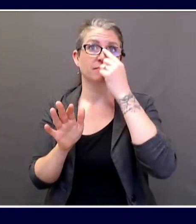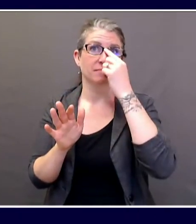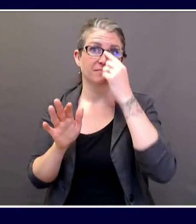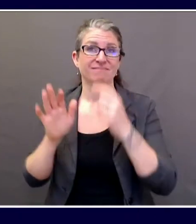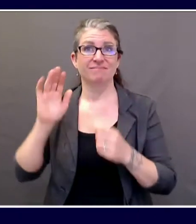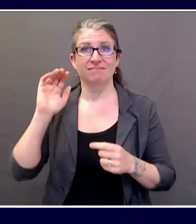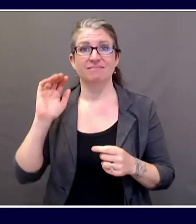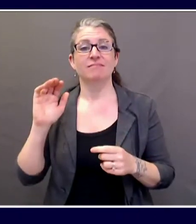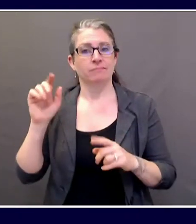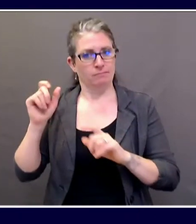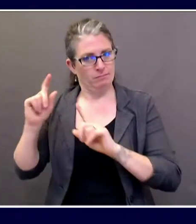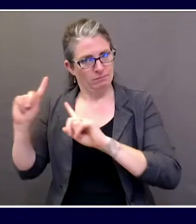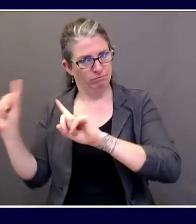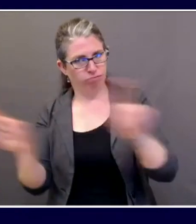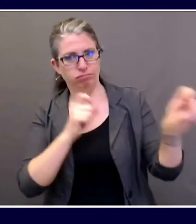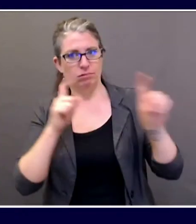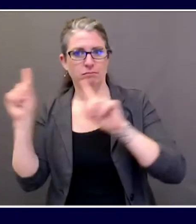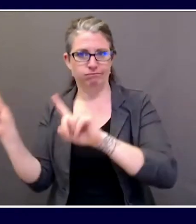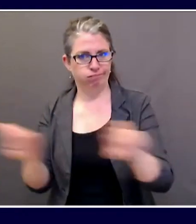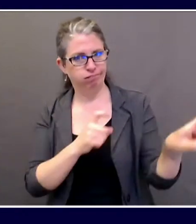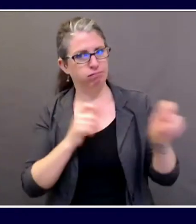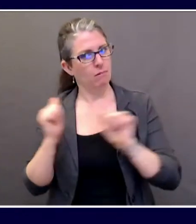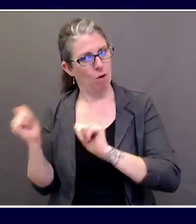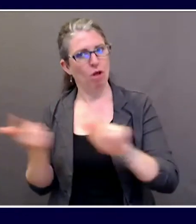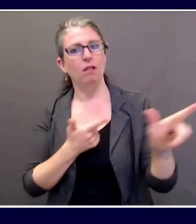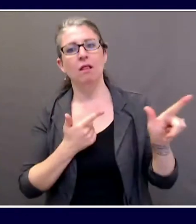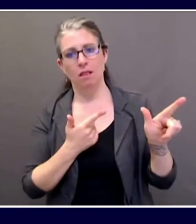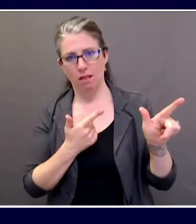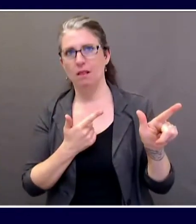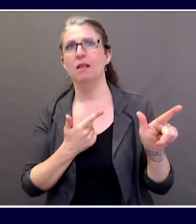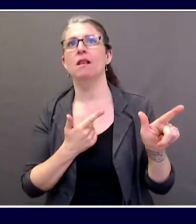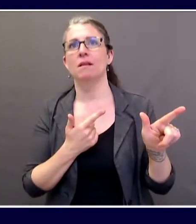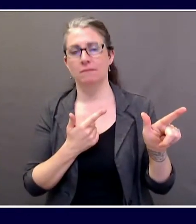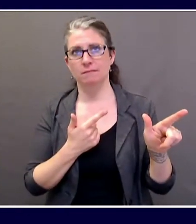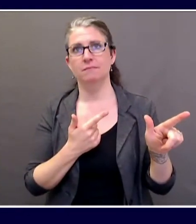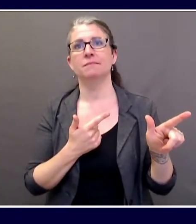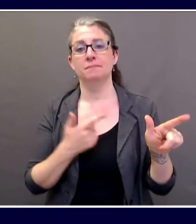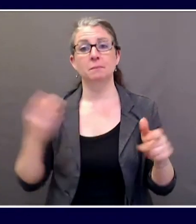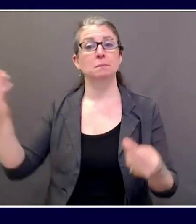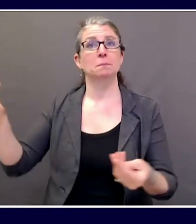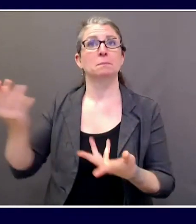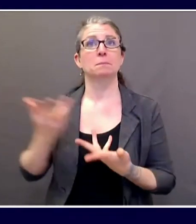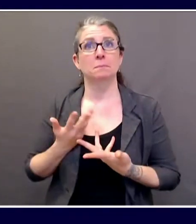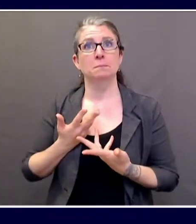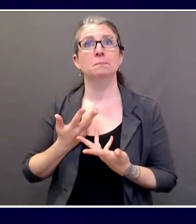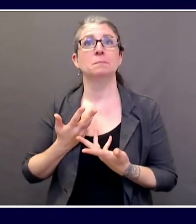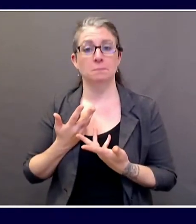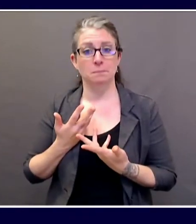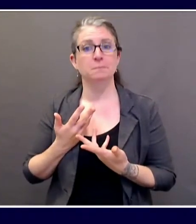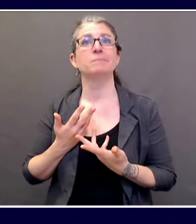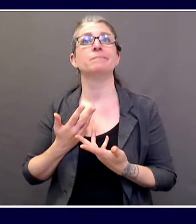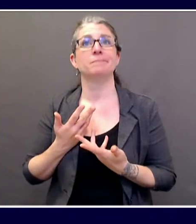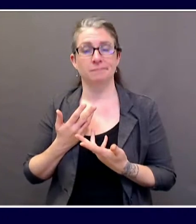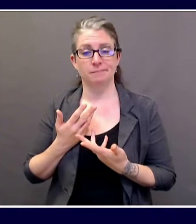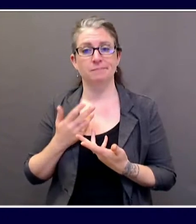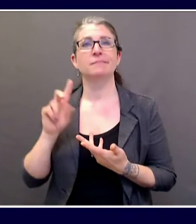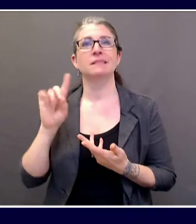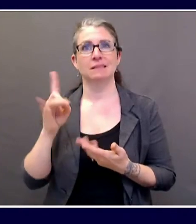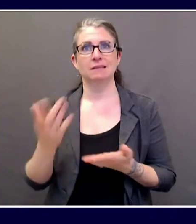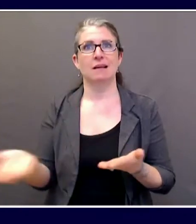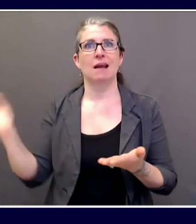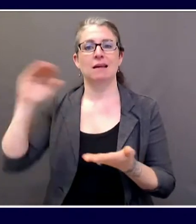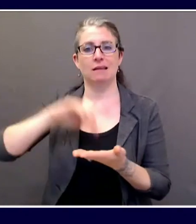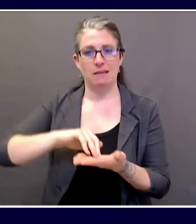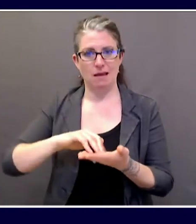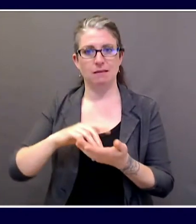testing. As has been reported to me, they did another round of testing on the 6th of April, where